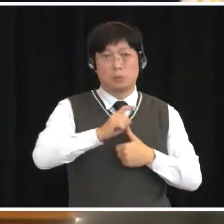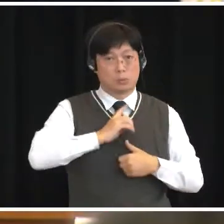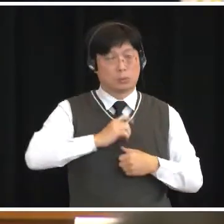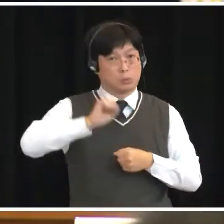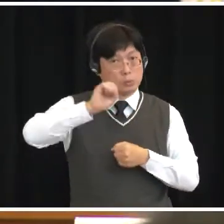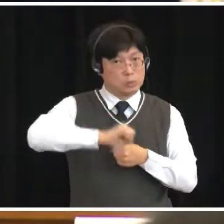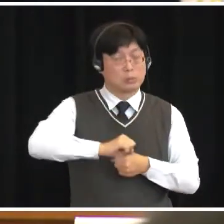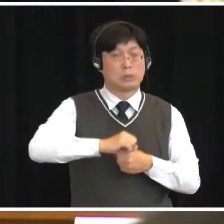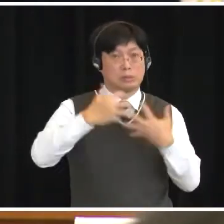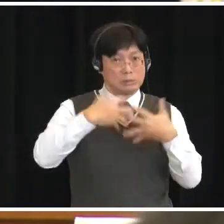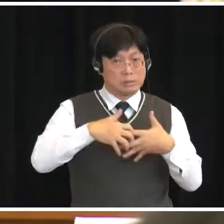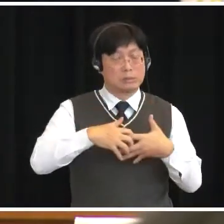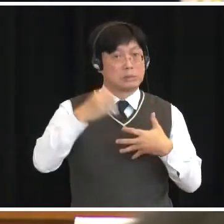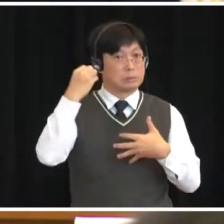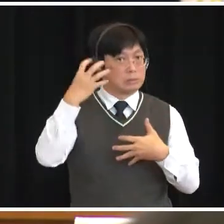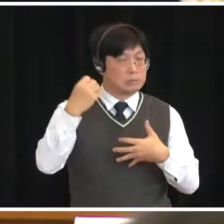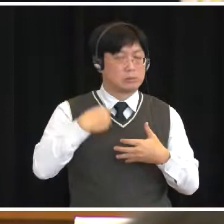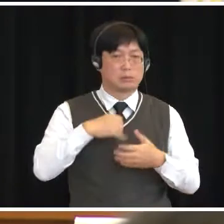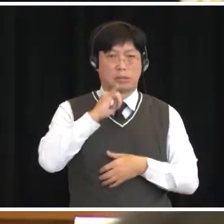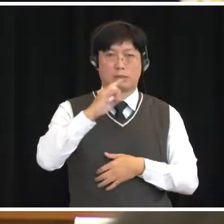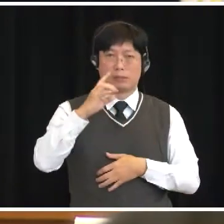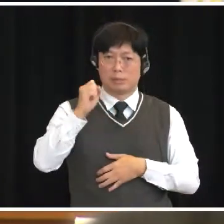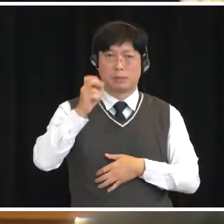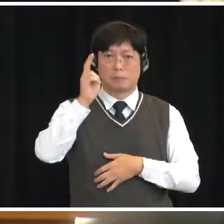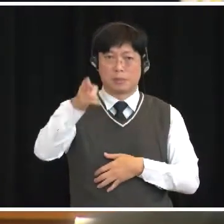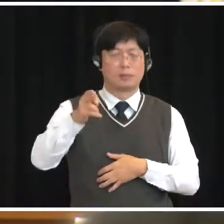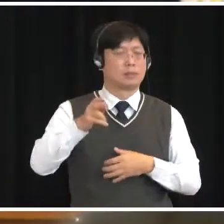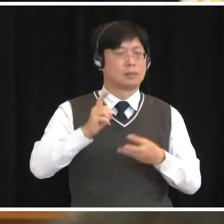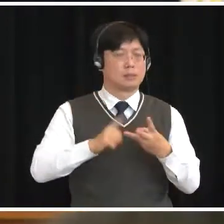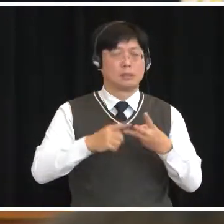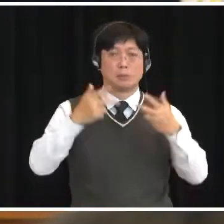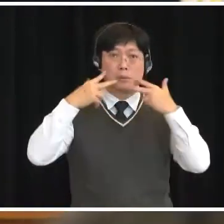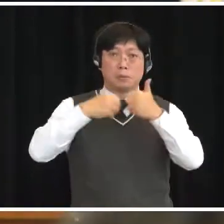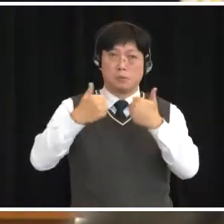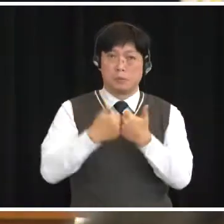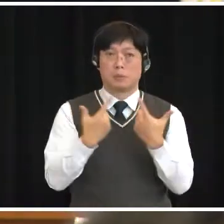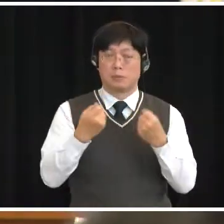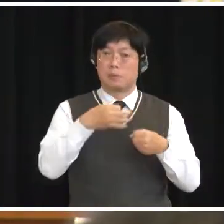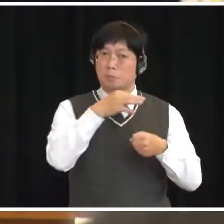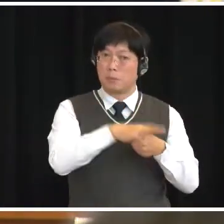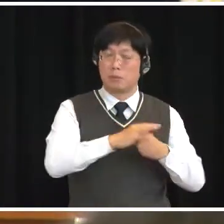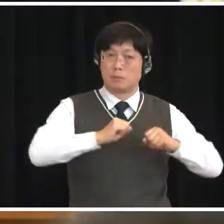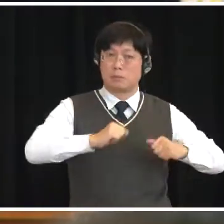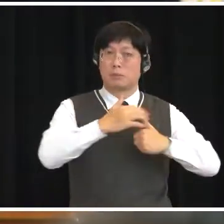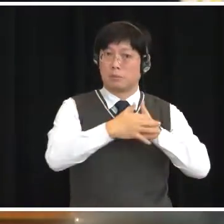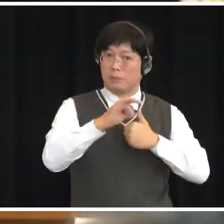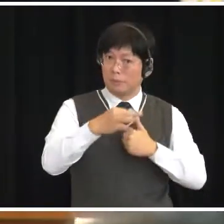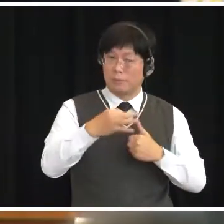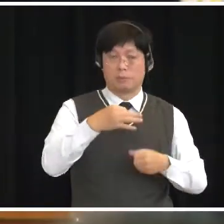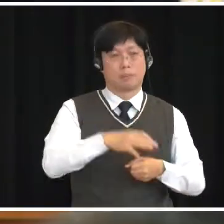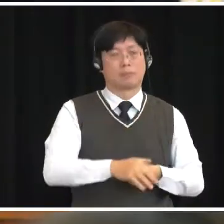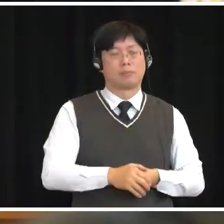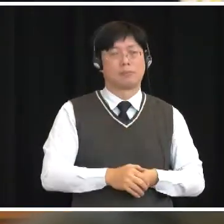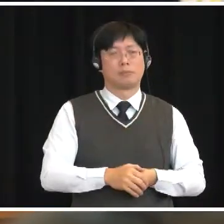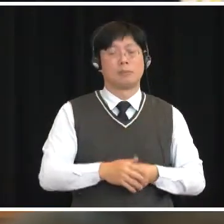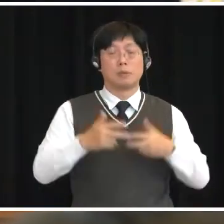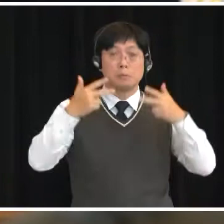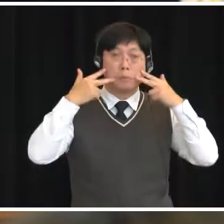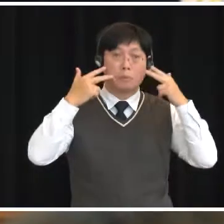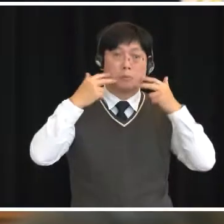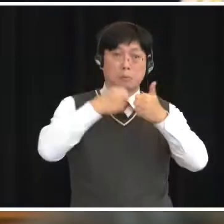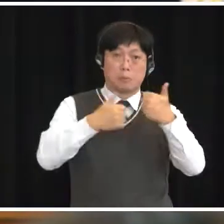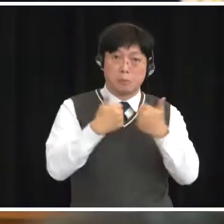been expanding the healthcare stations in those regions, and there are more